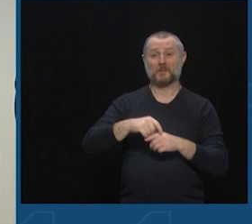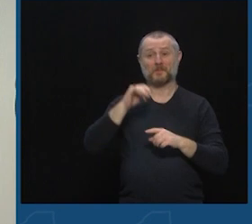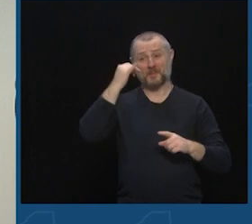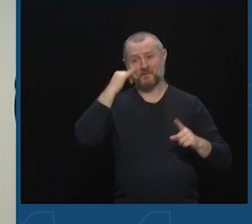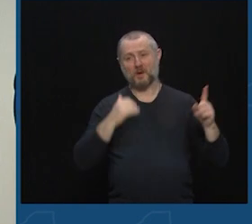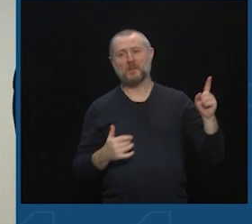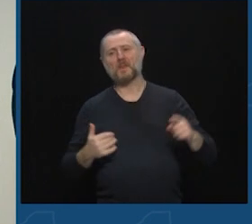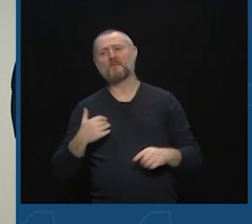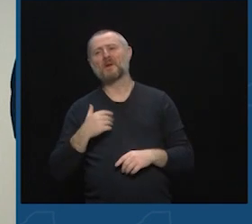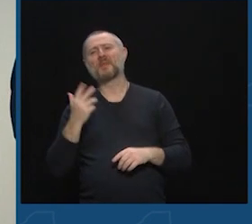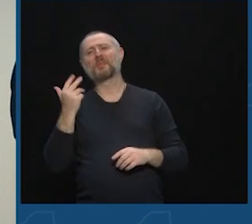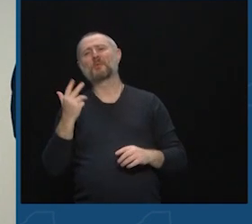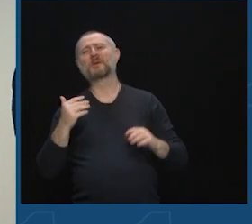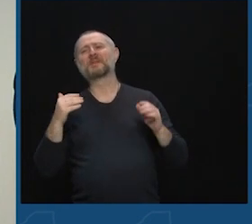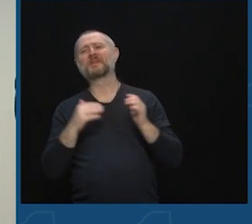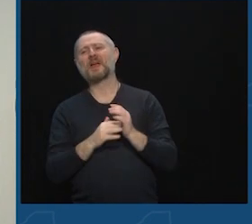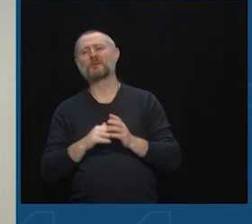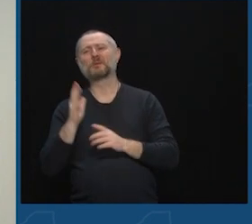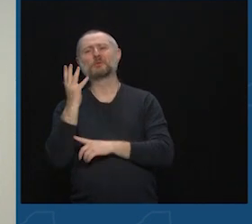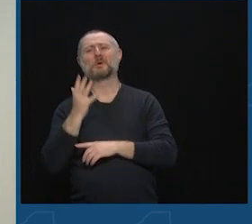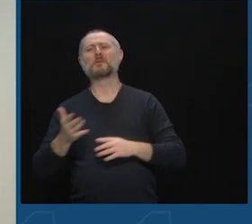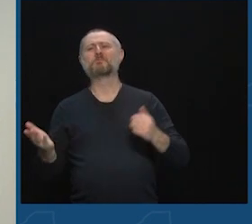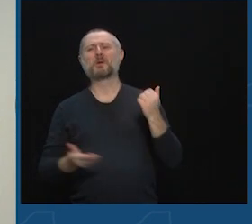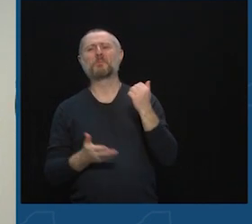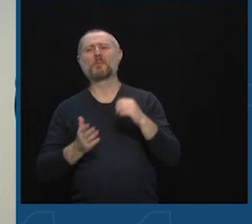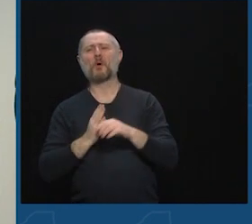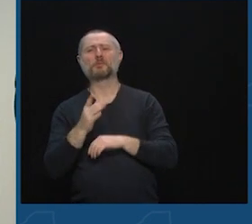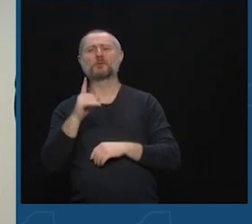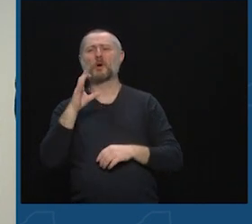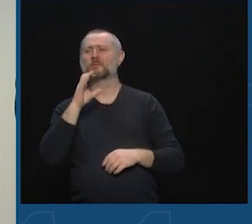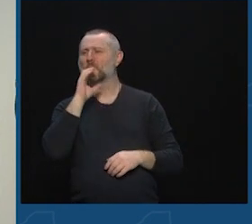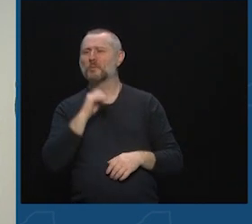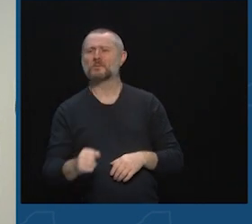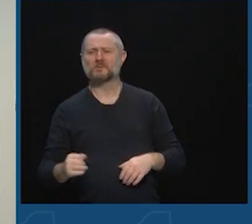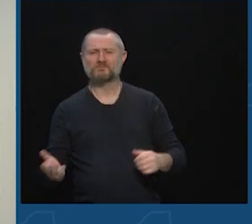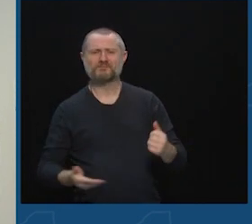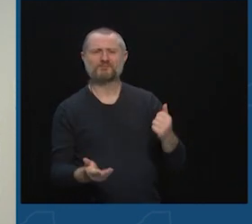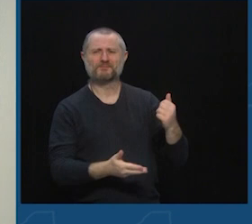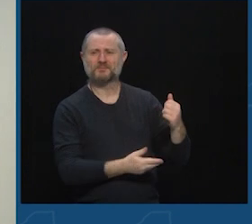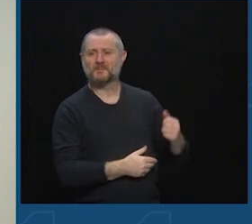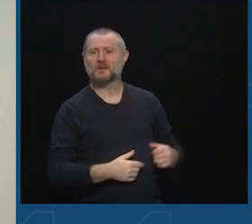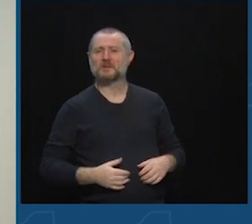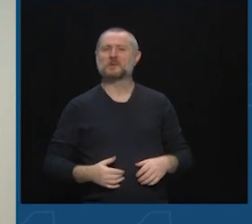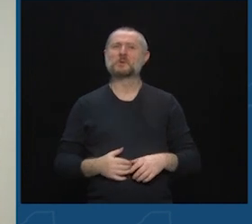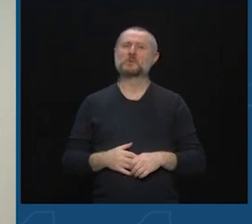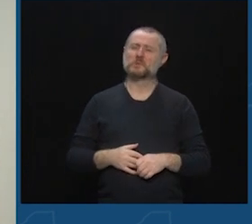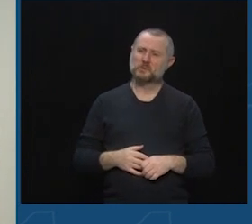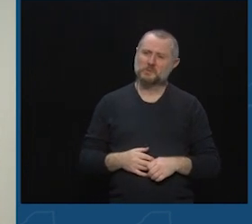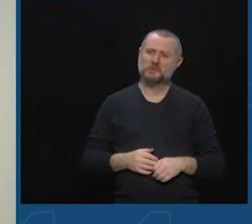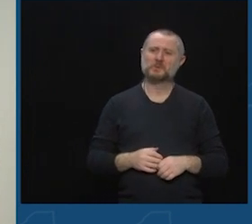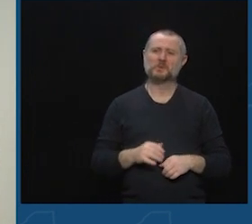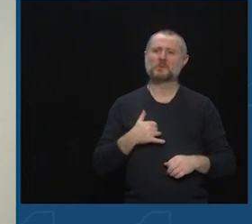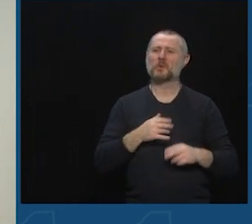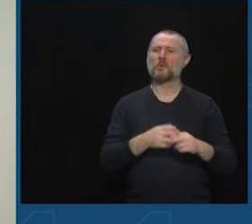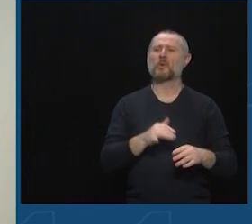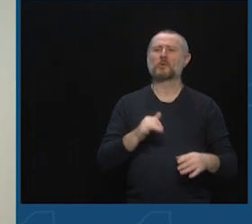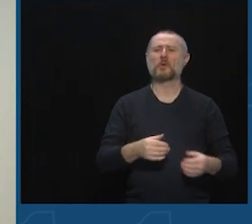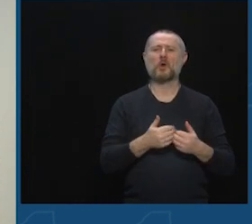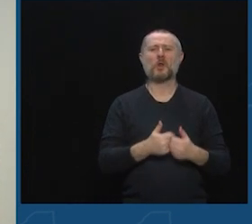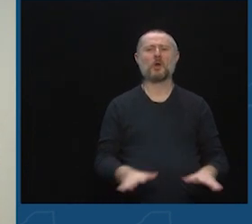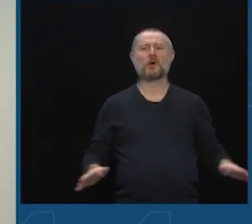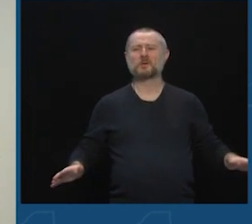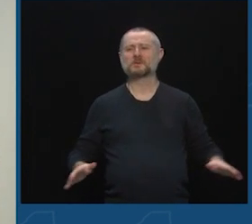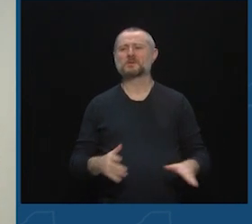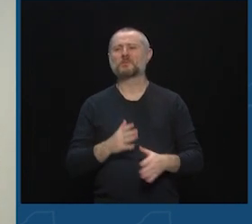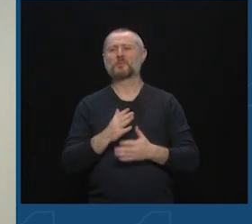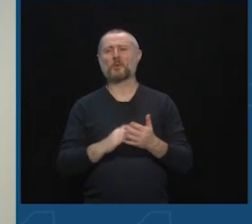13,000 trees that were all over 100 years old during a major storm, and that's just a loss of part of your identity to lose all those trees